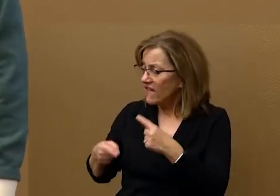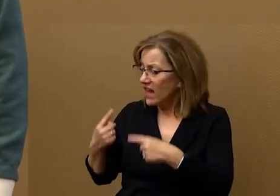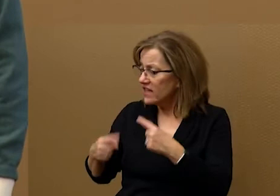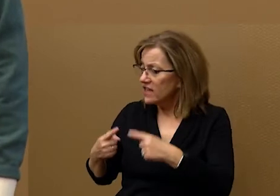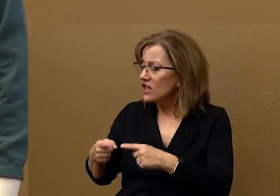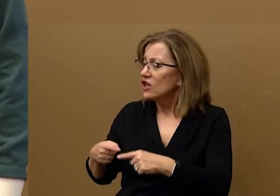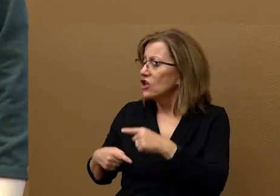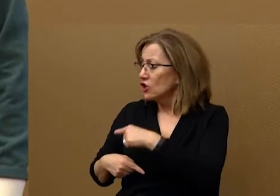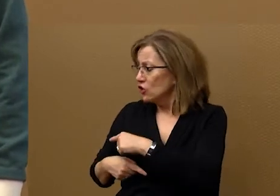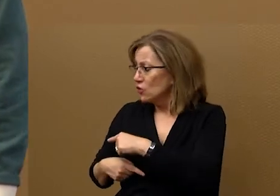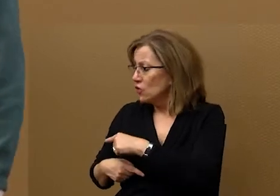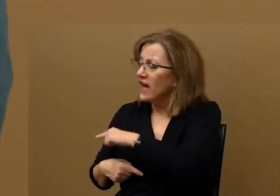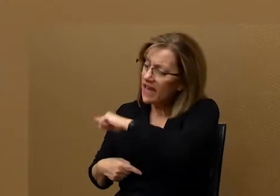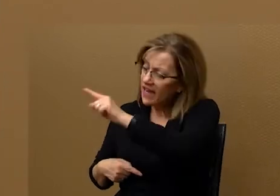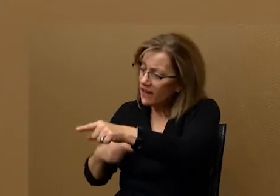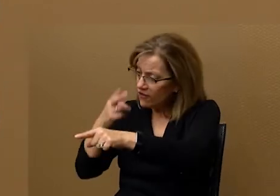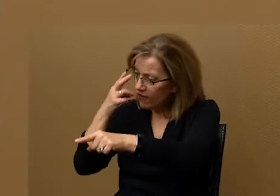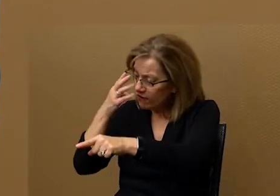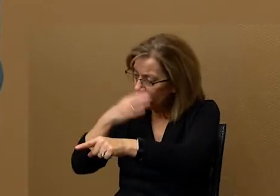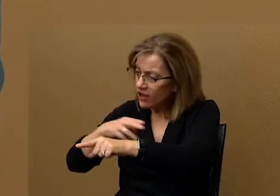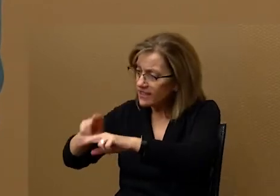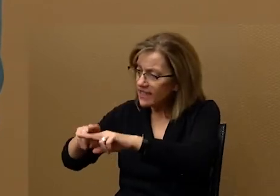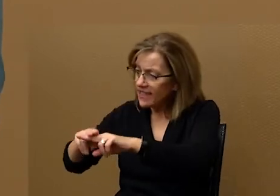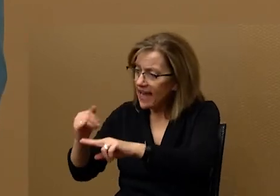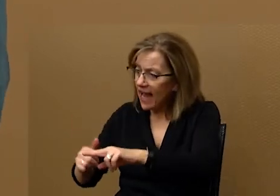the front seat now, and you go on the way home.